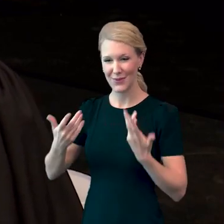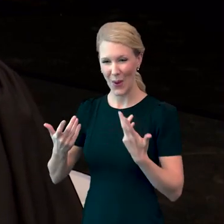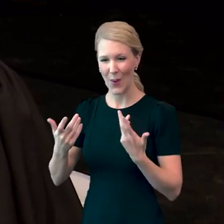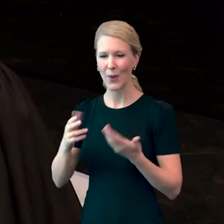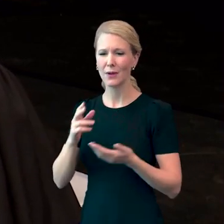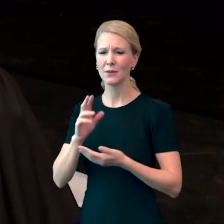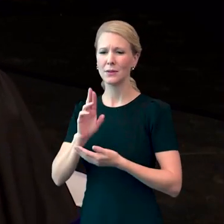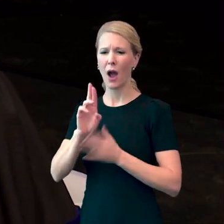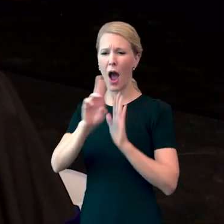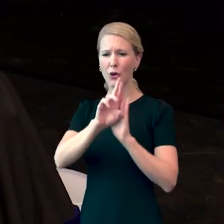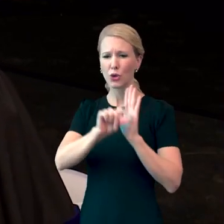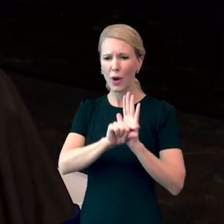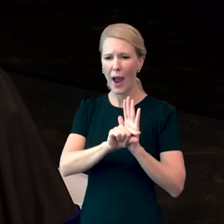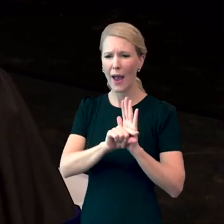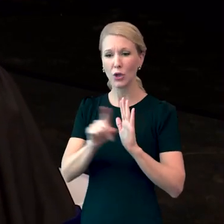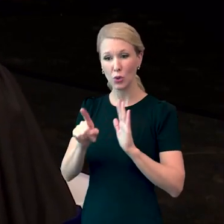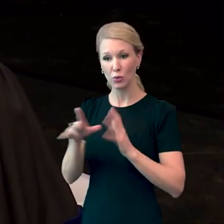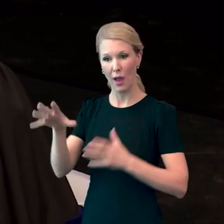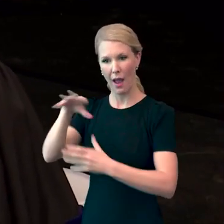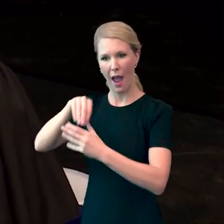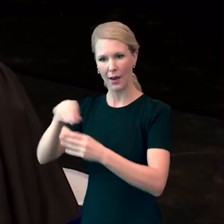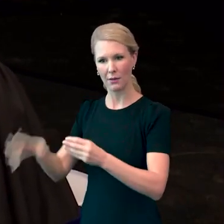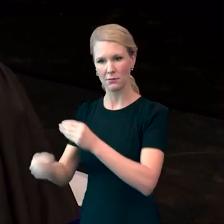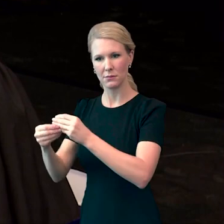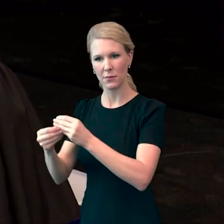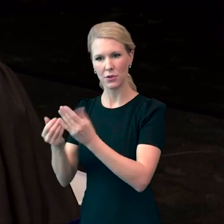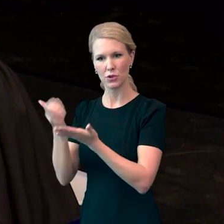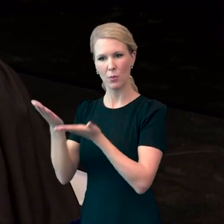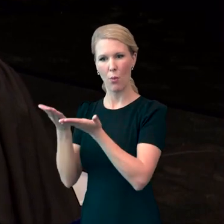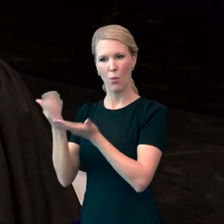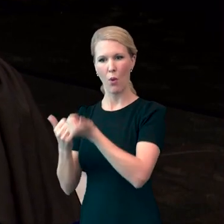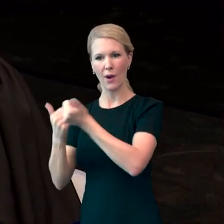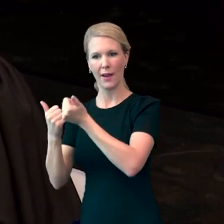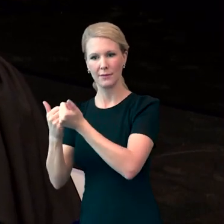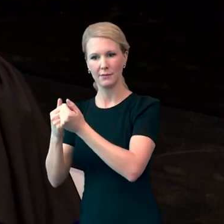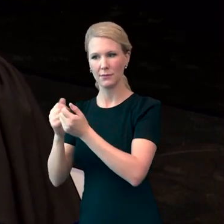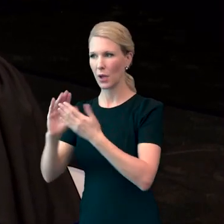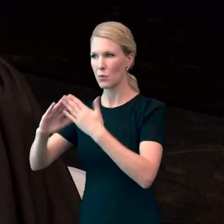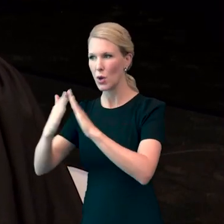responsive. Undergraduates, you contributed so much to the community by